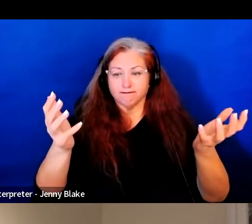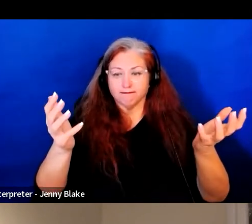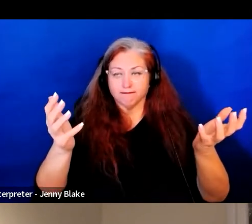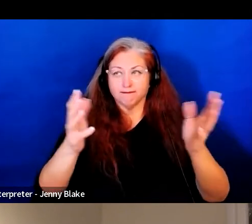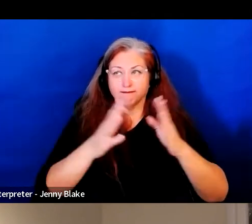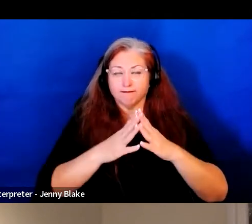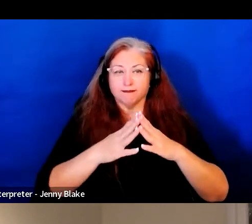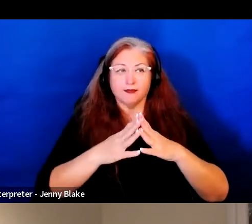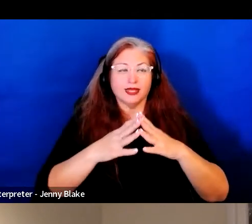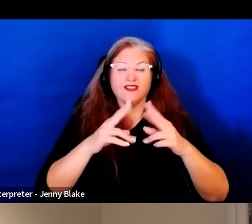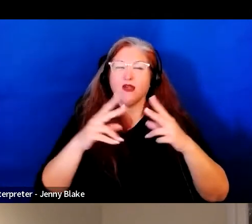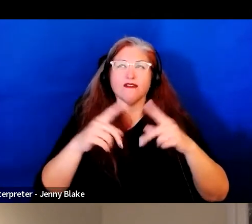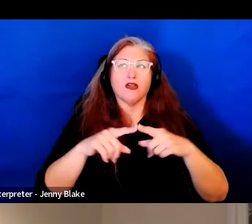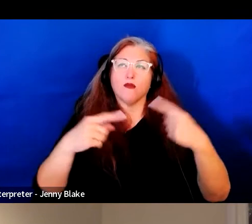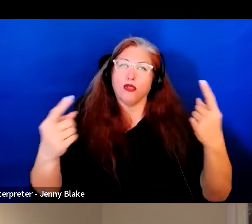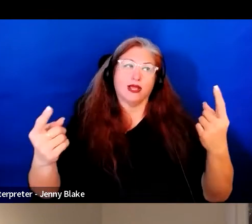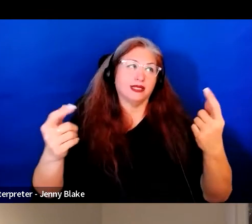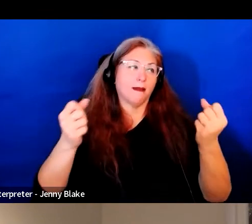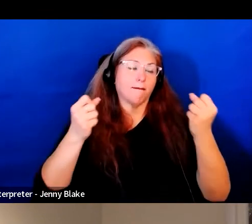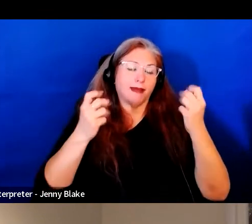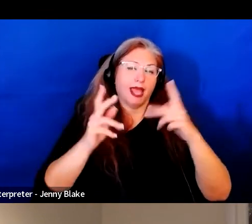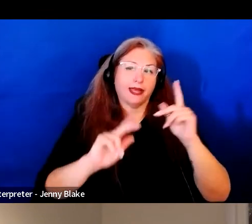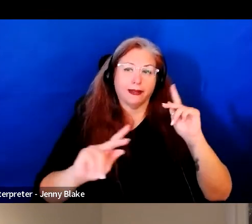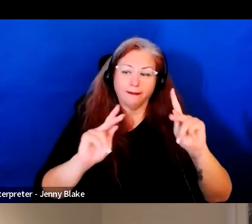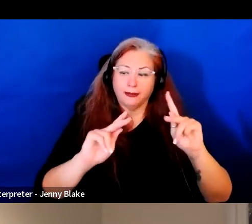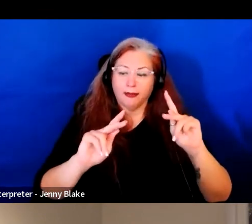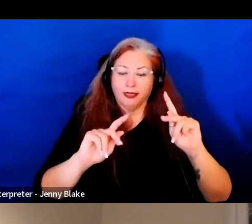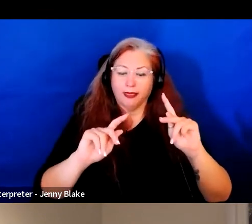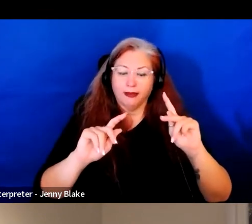again, so polarizing and so many people are being